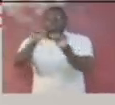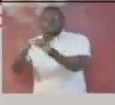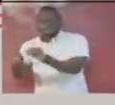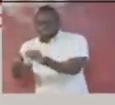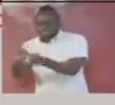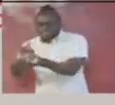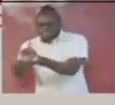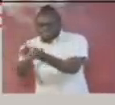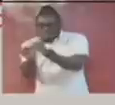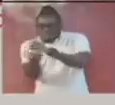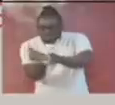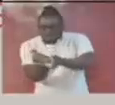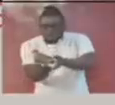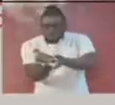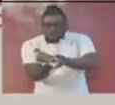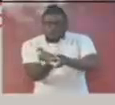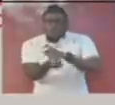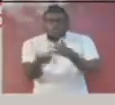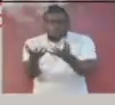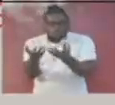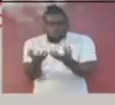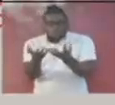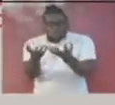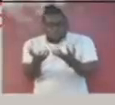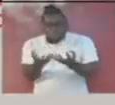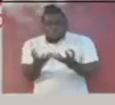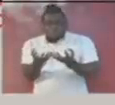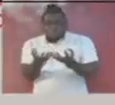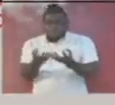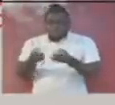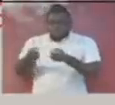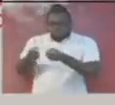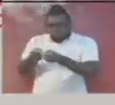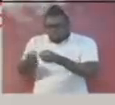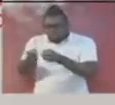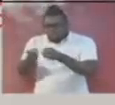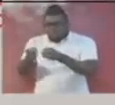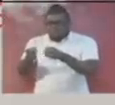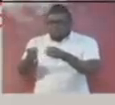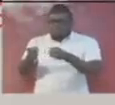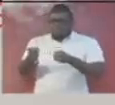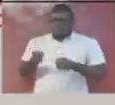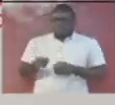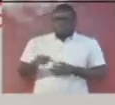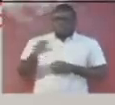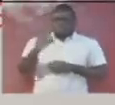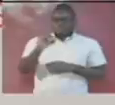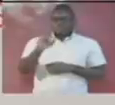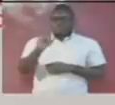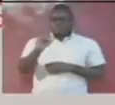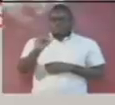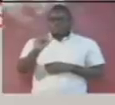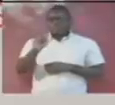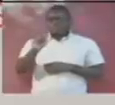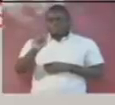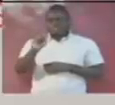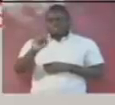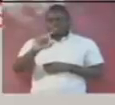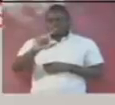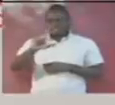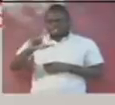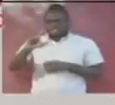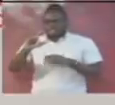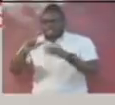to controlling the disease. When we talk about controlling the disease, we mean now that we